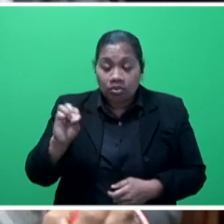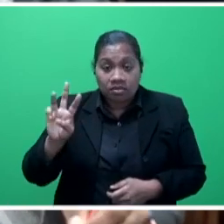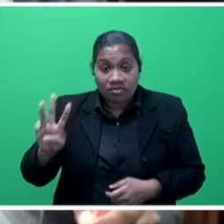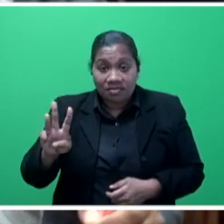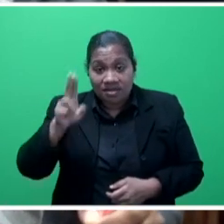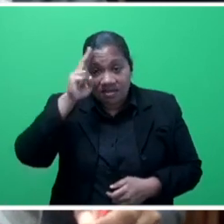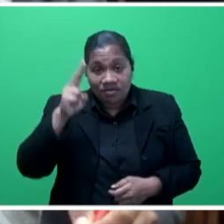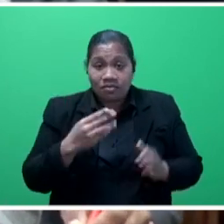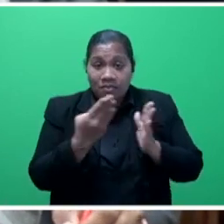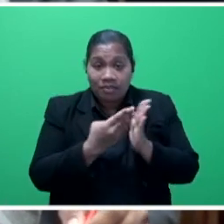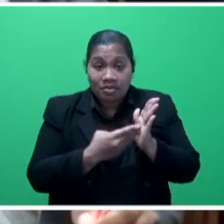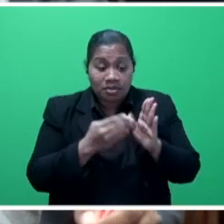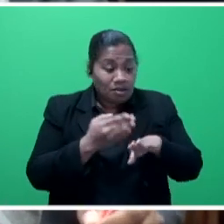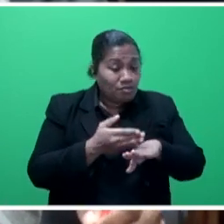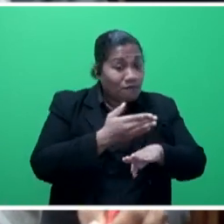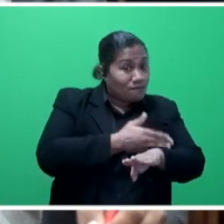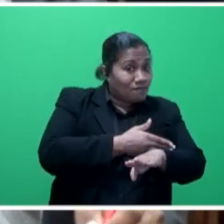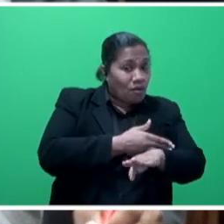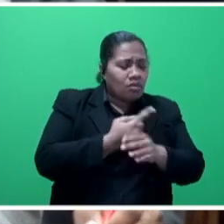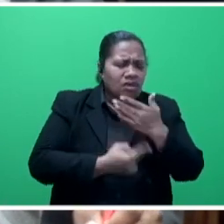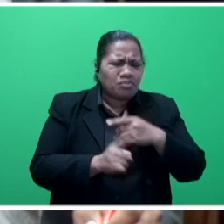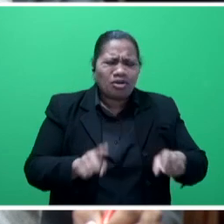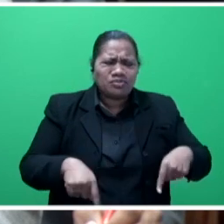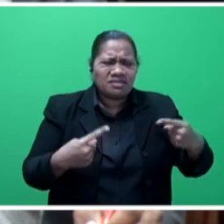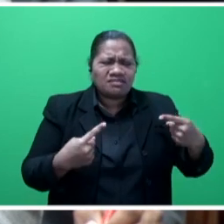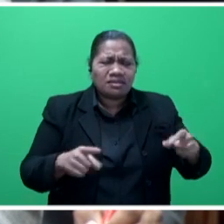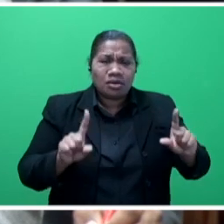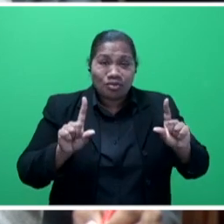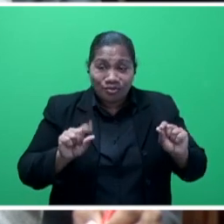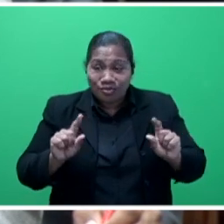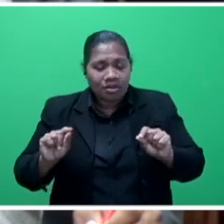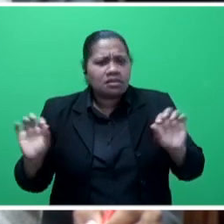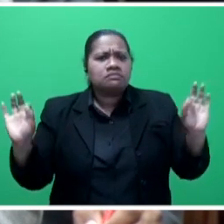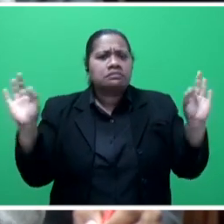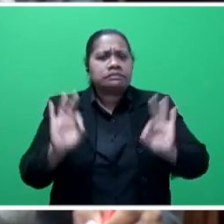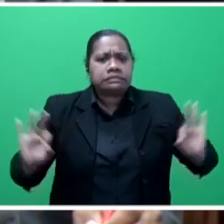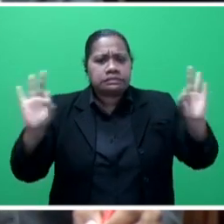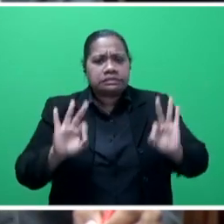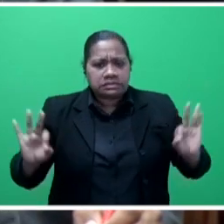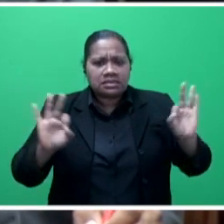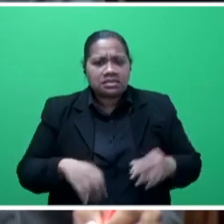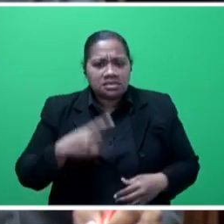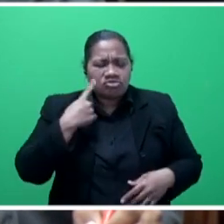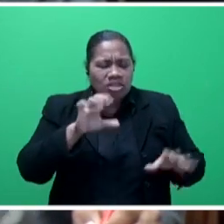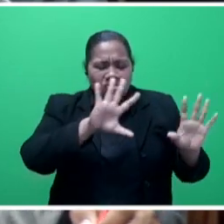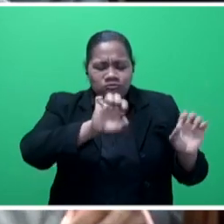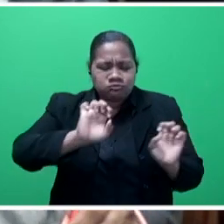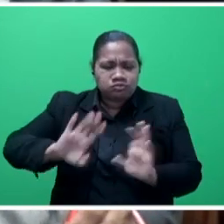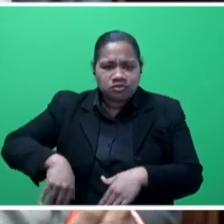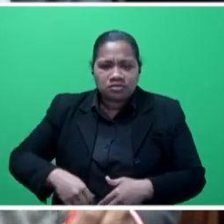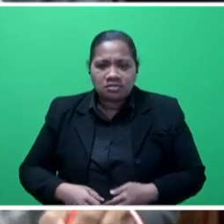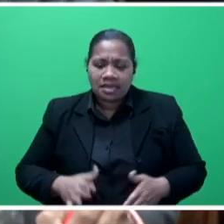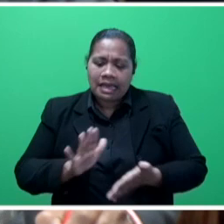and even before that, the opposition had done nothing but try to suck the happiness, joy and hope out of